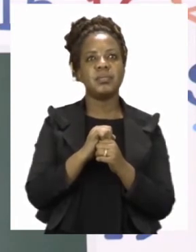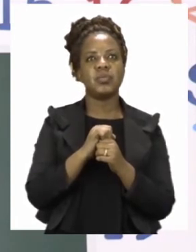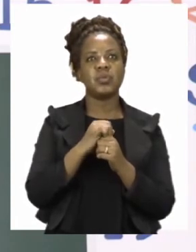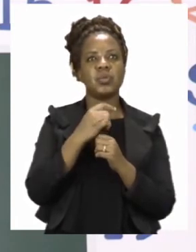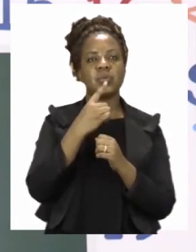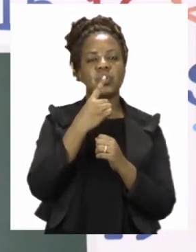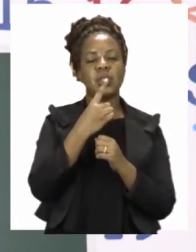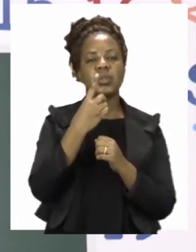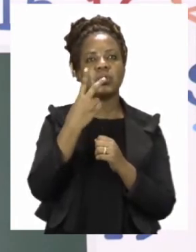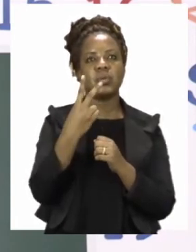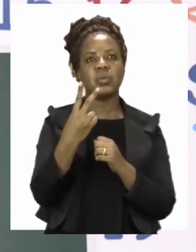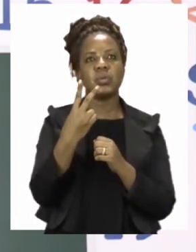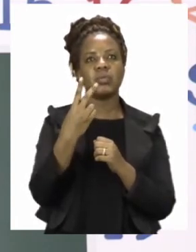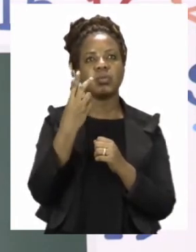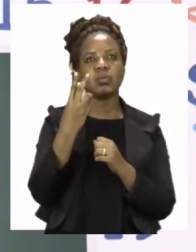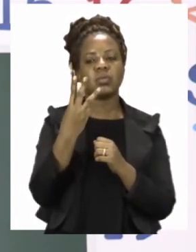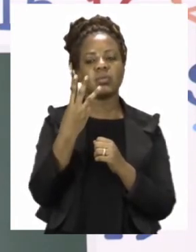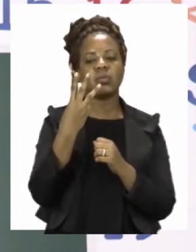14, 12,